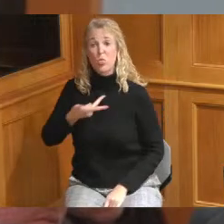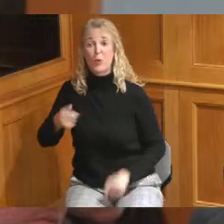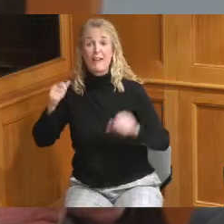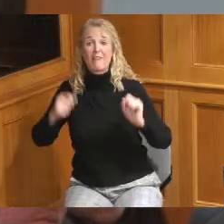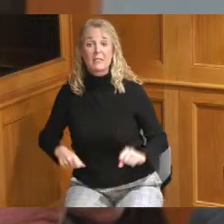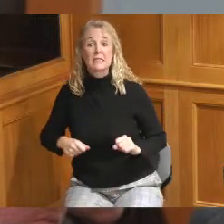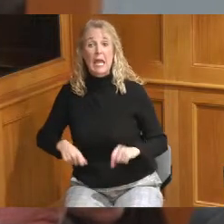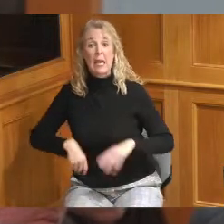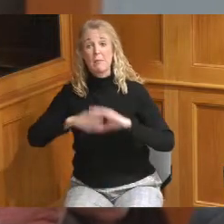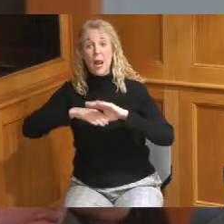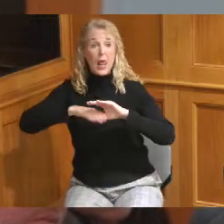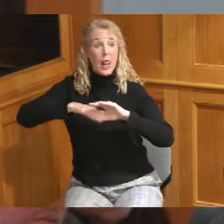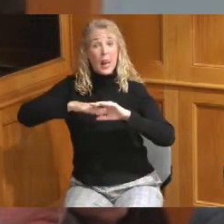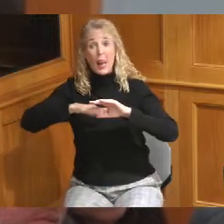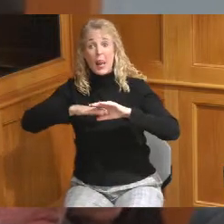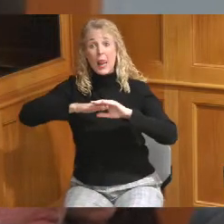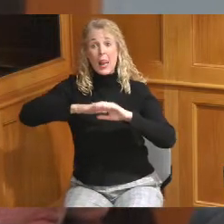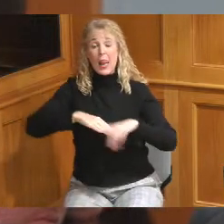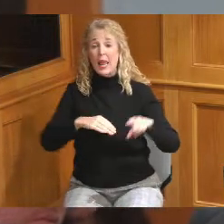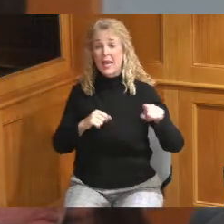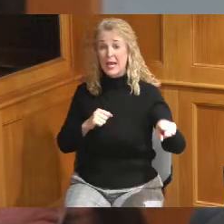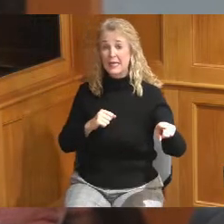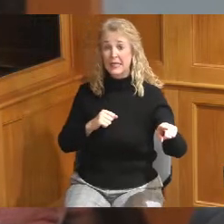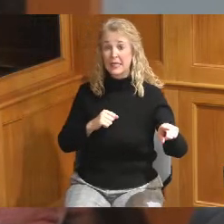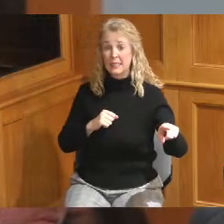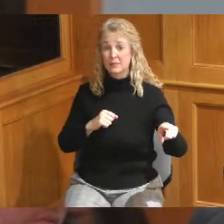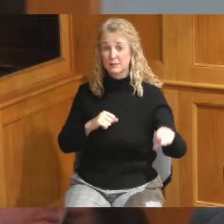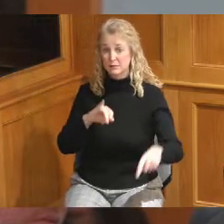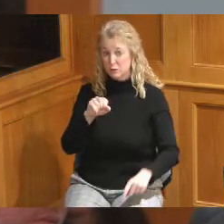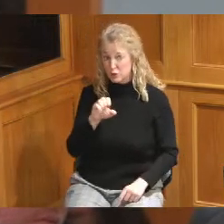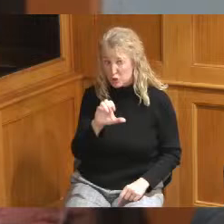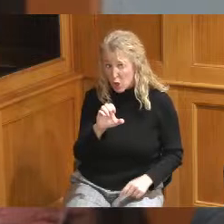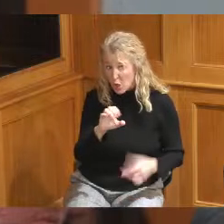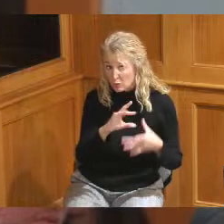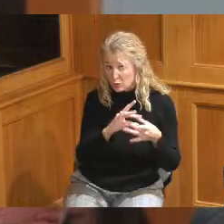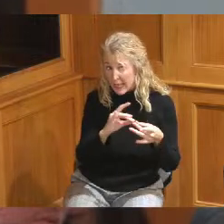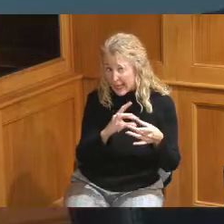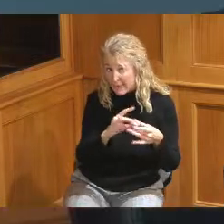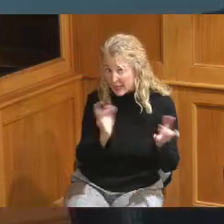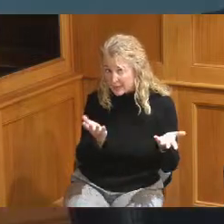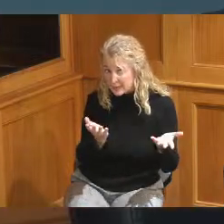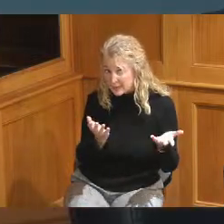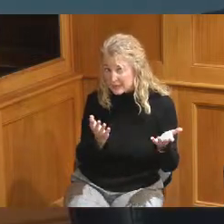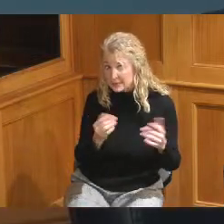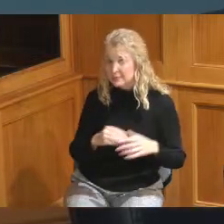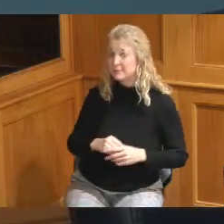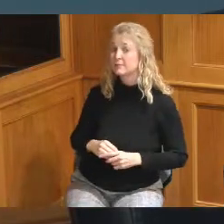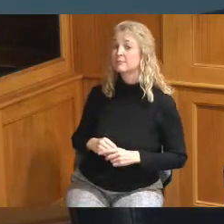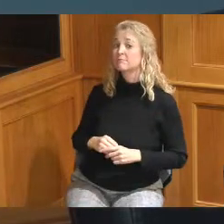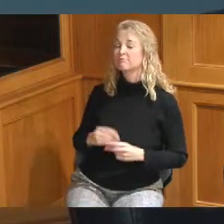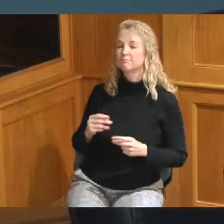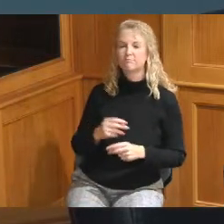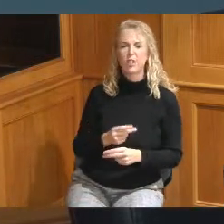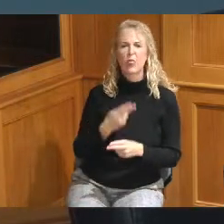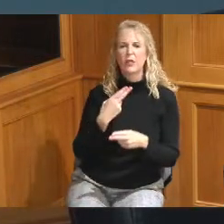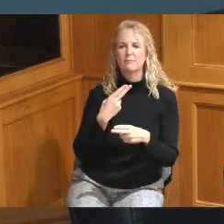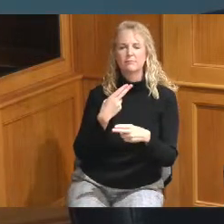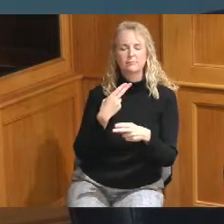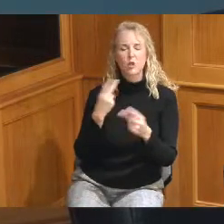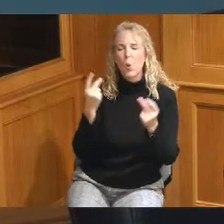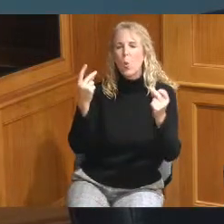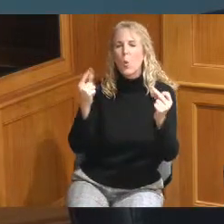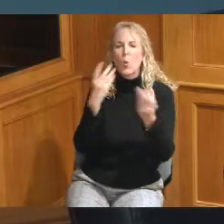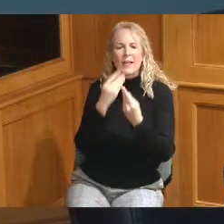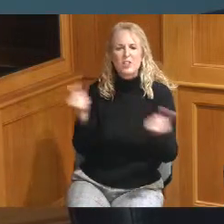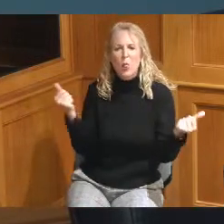executive session or even in here. And I said, Joe, you have to get that? And he'll just give a solution that we never even thought